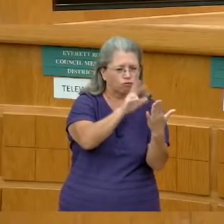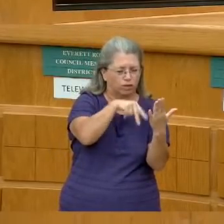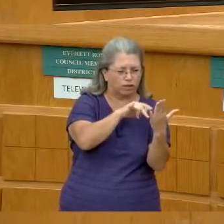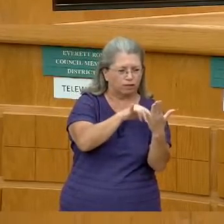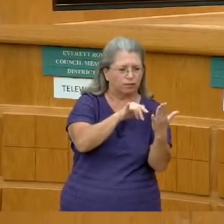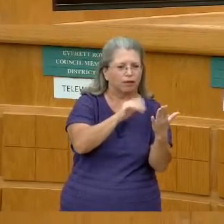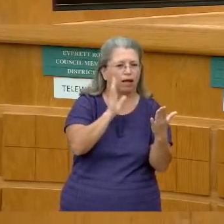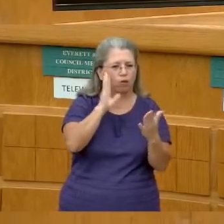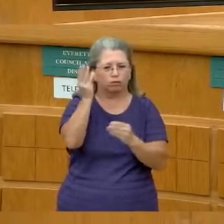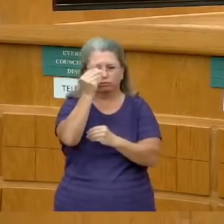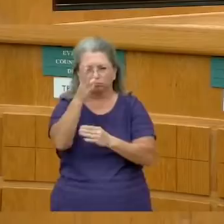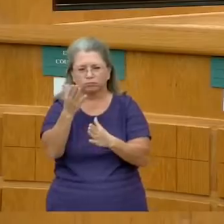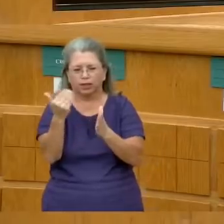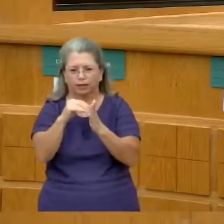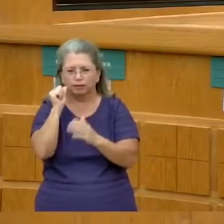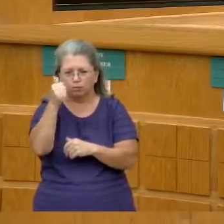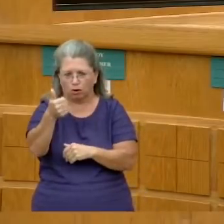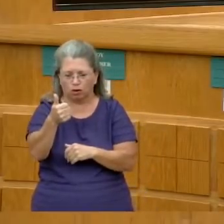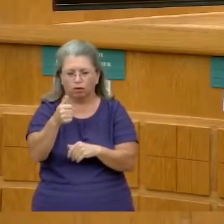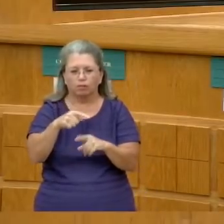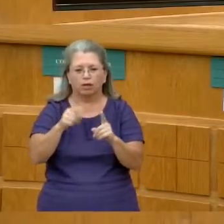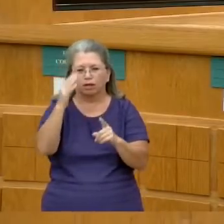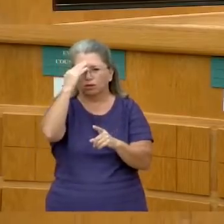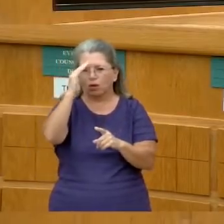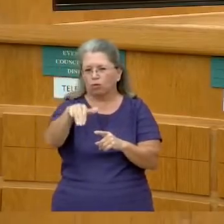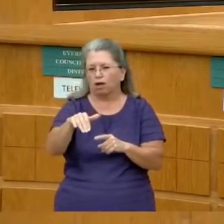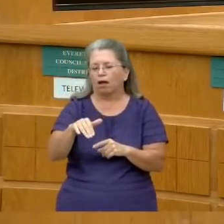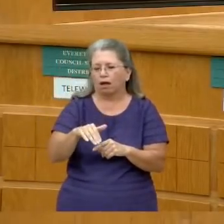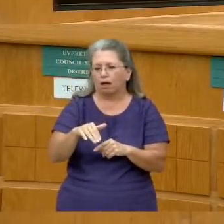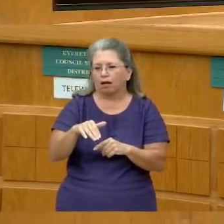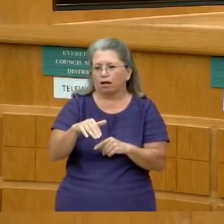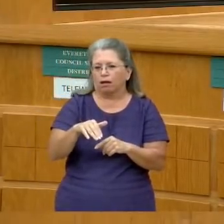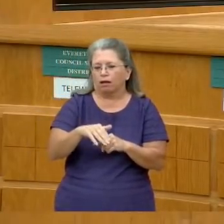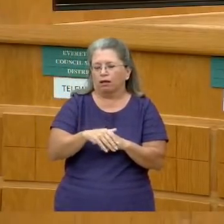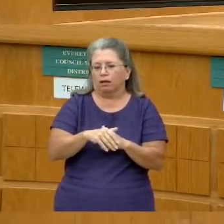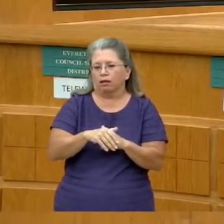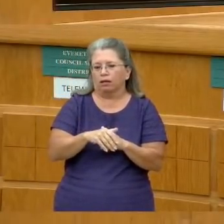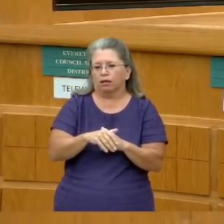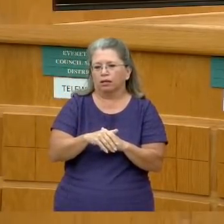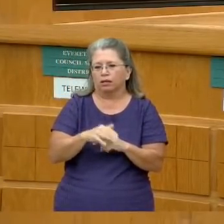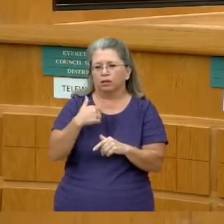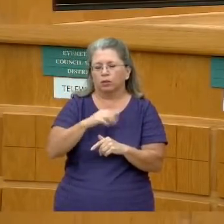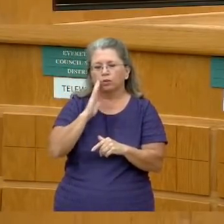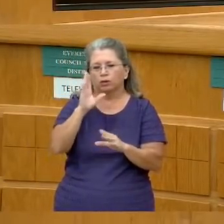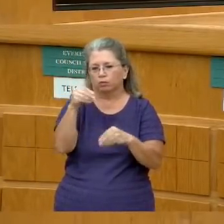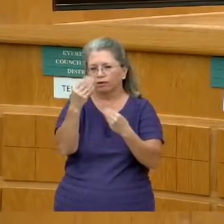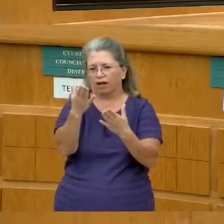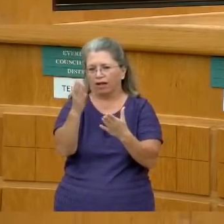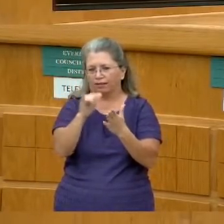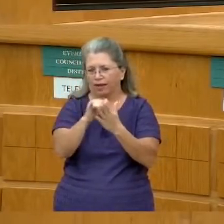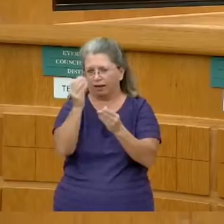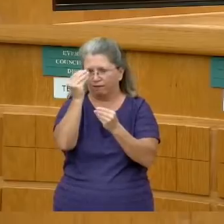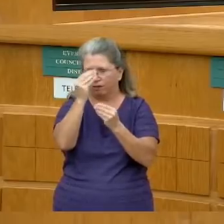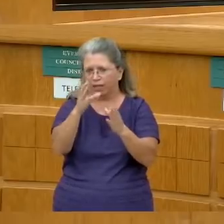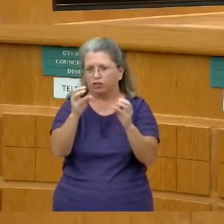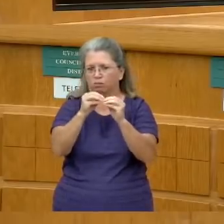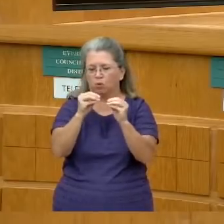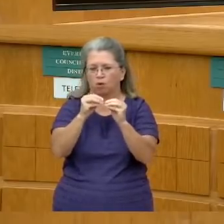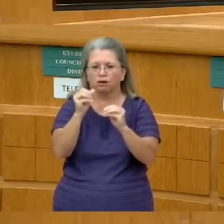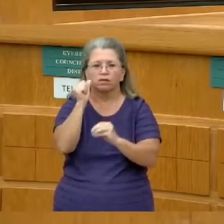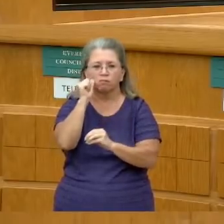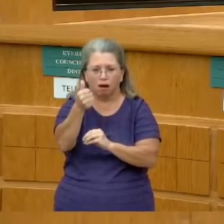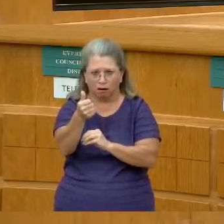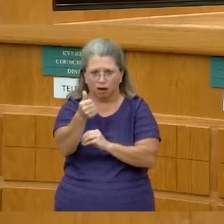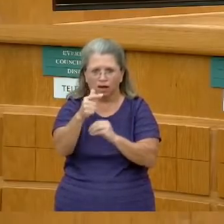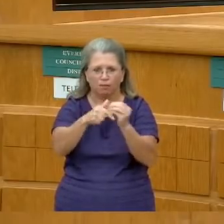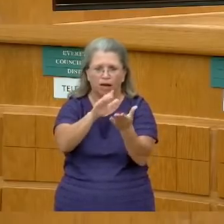just know that there's going to be information brought to you tomorrow about schools